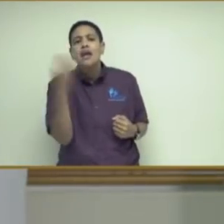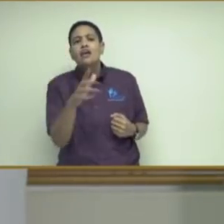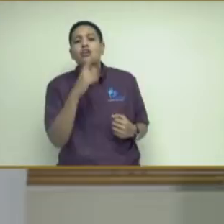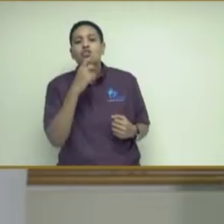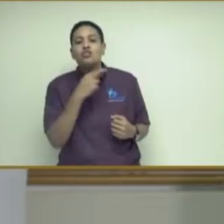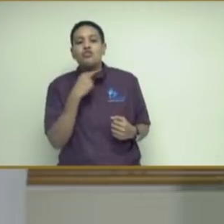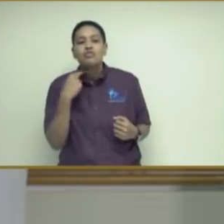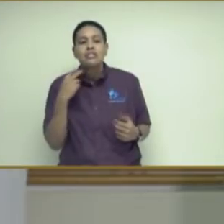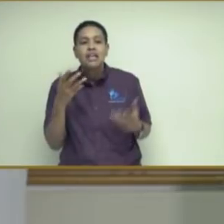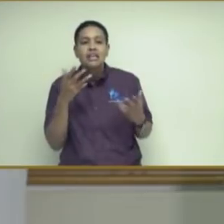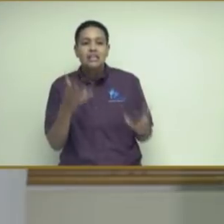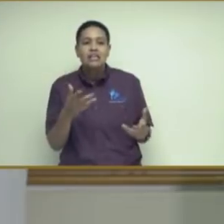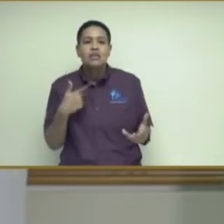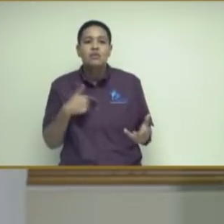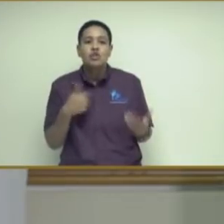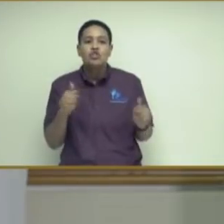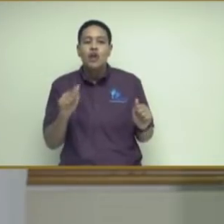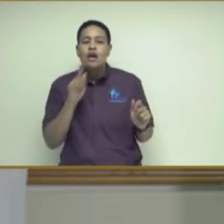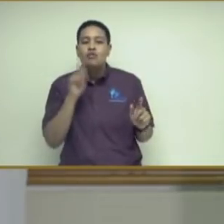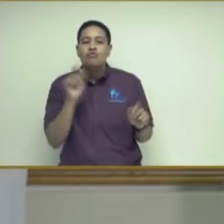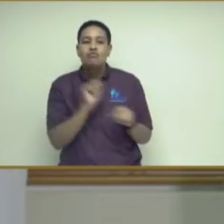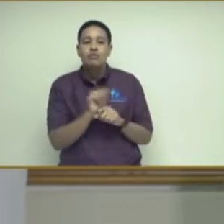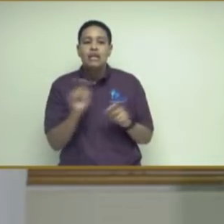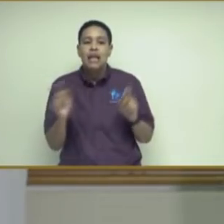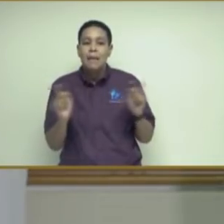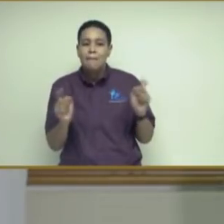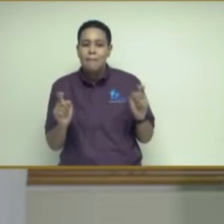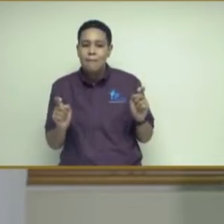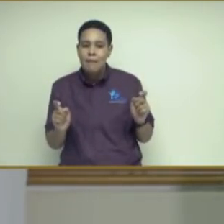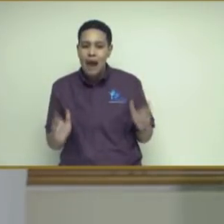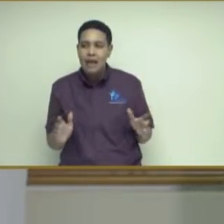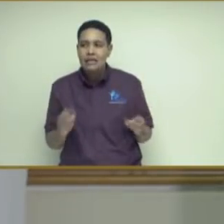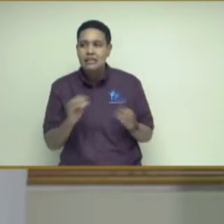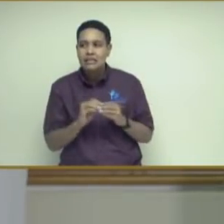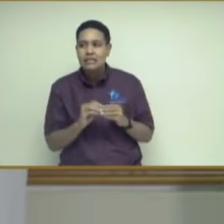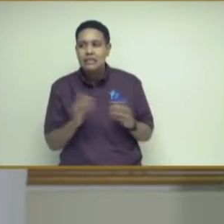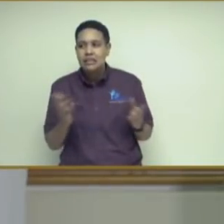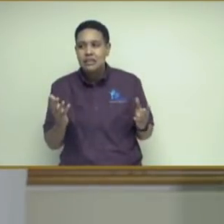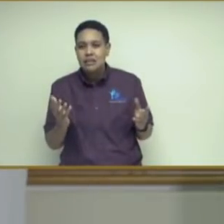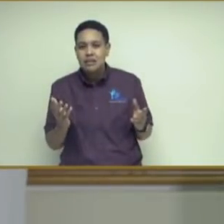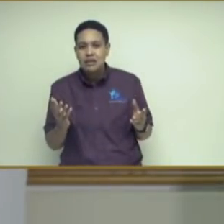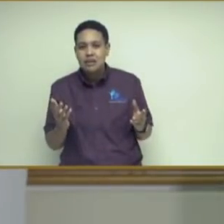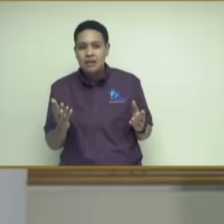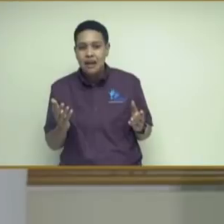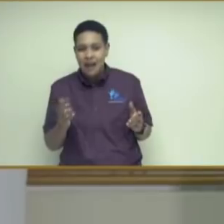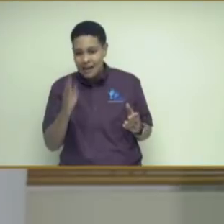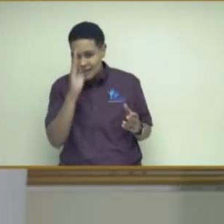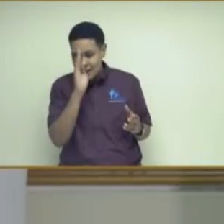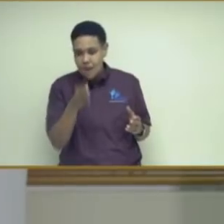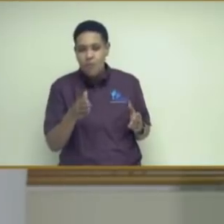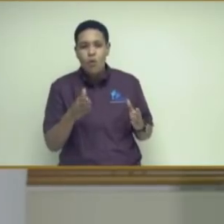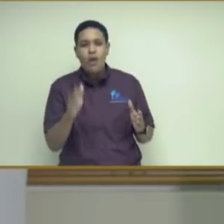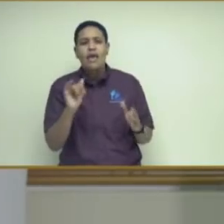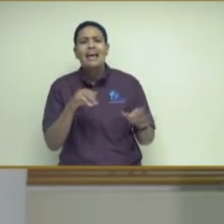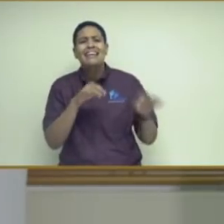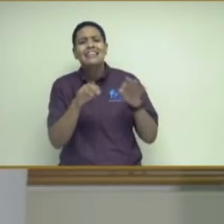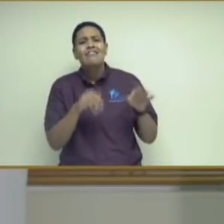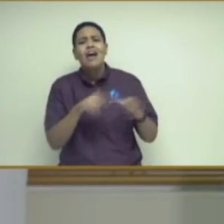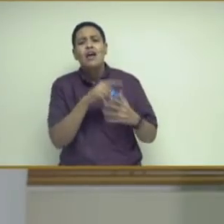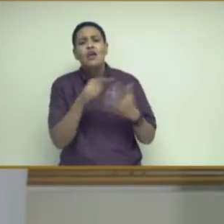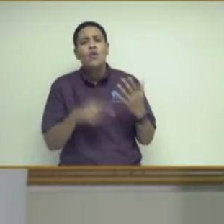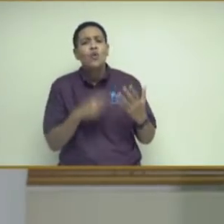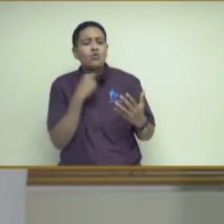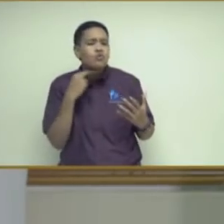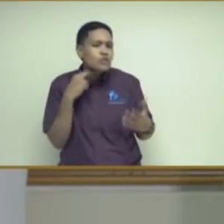In fact, we have tried to manage in a very deliberate way by defining those risks